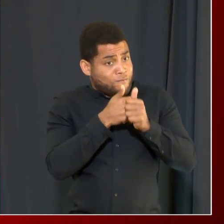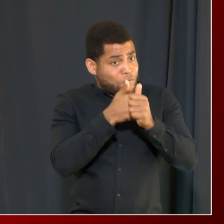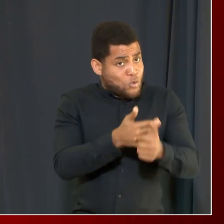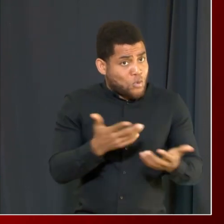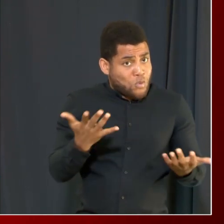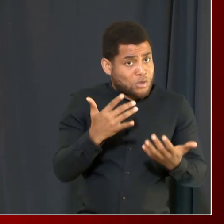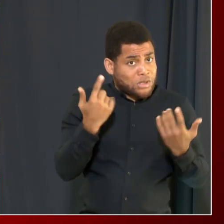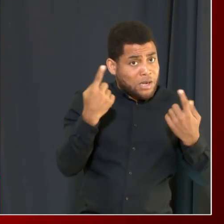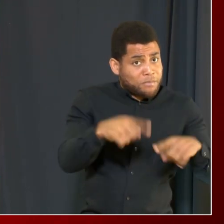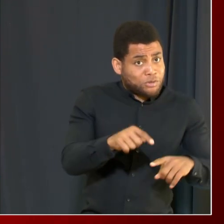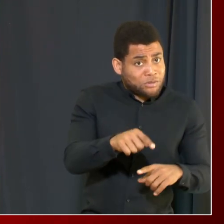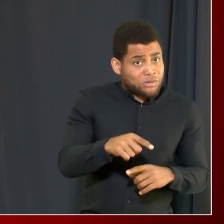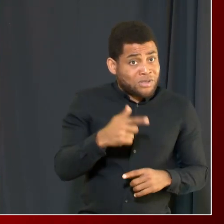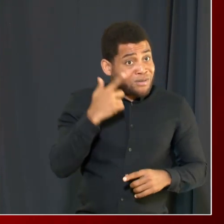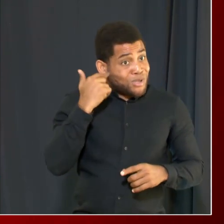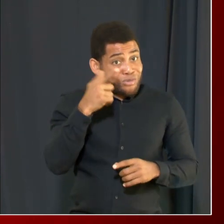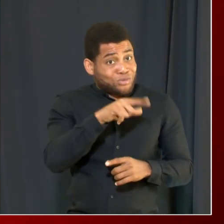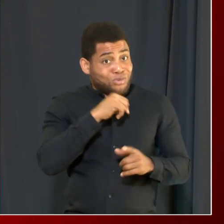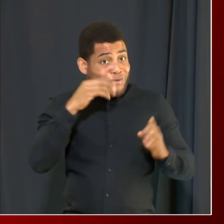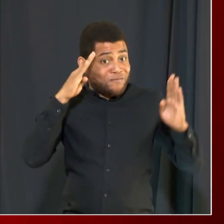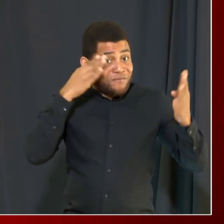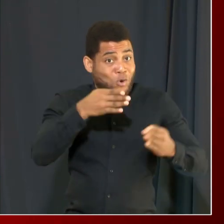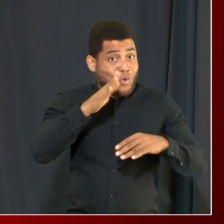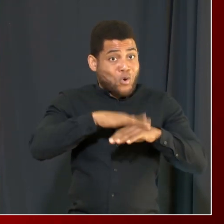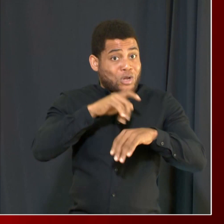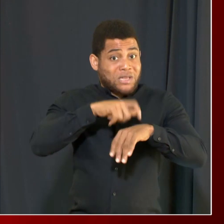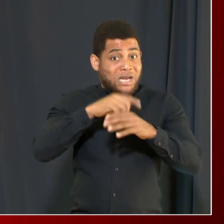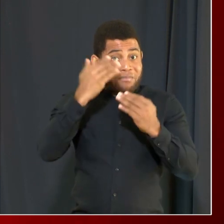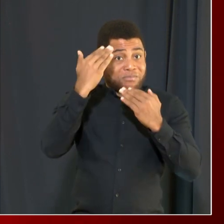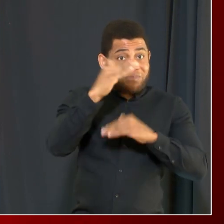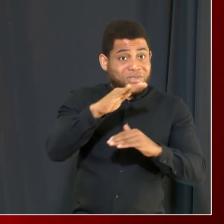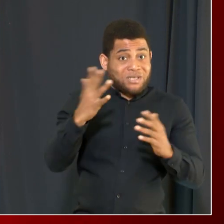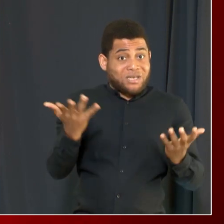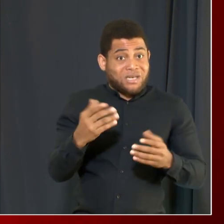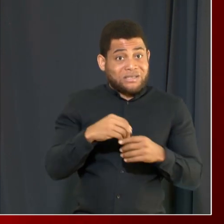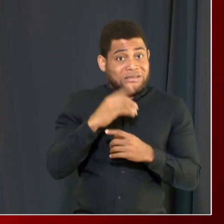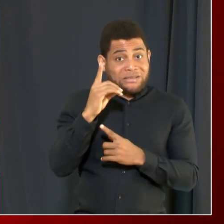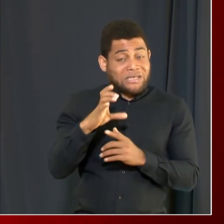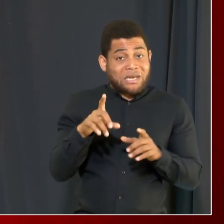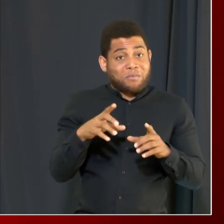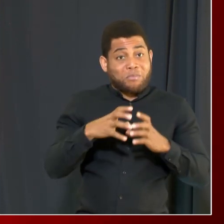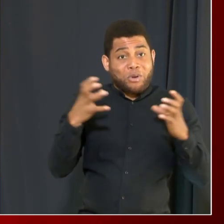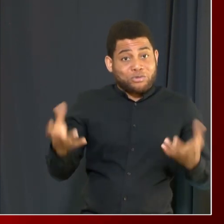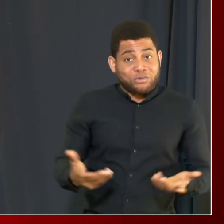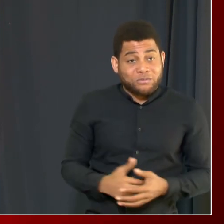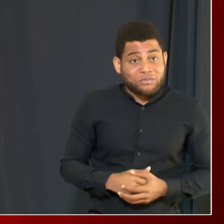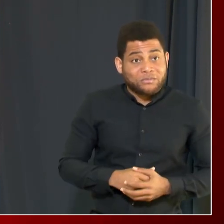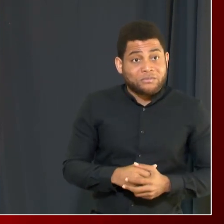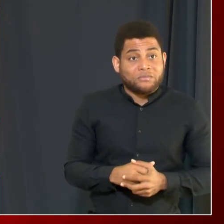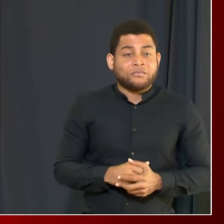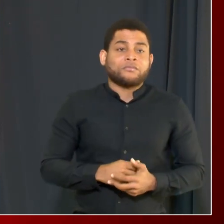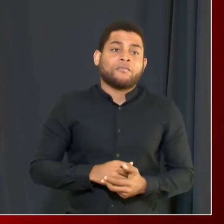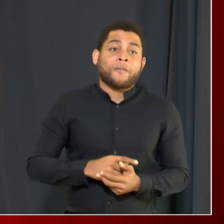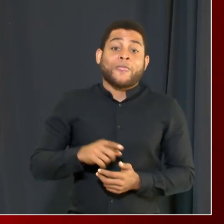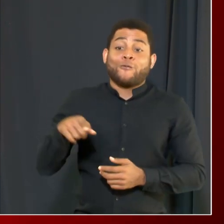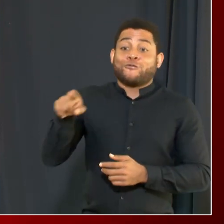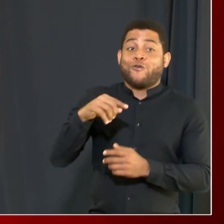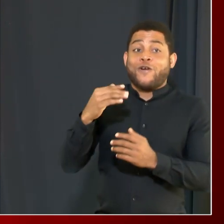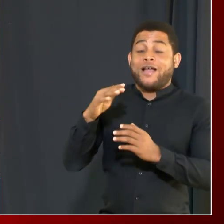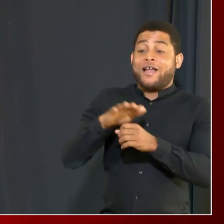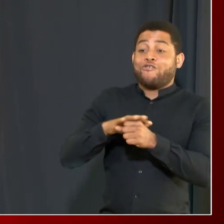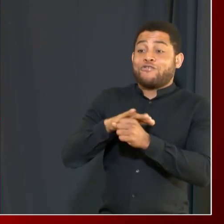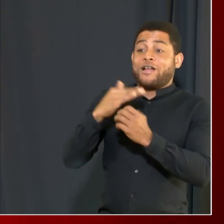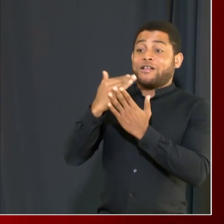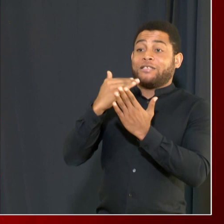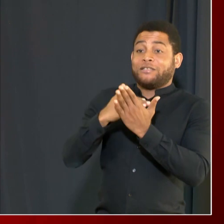haven't focused on curfew in D.C. that much. So the areas are listed, actually. Yeah, go ahead.